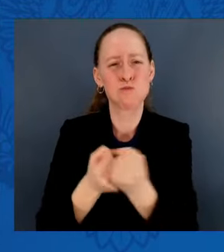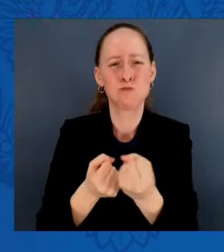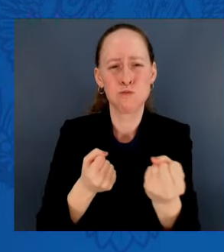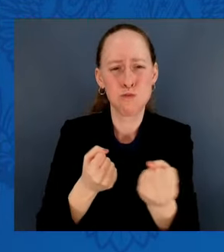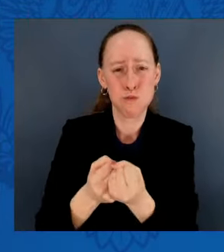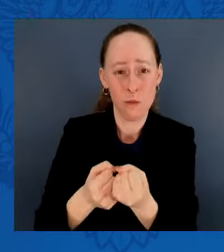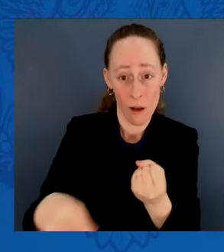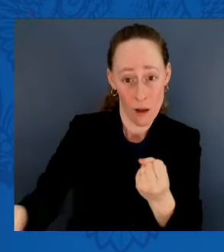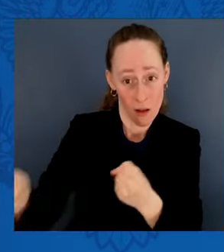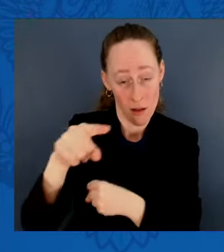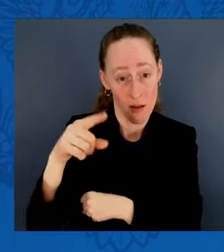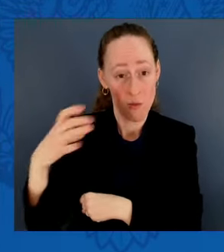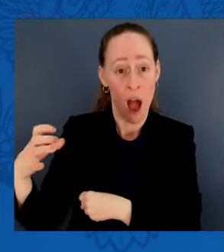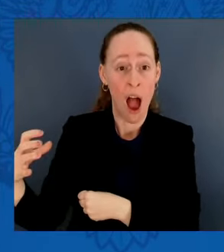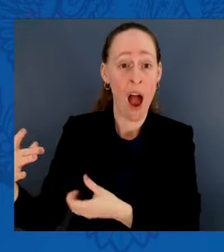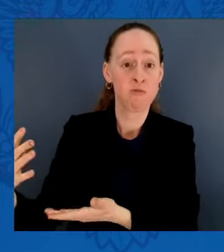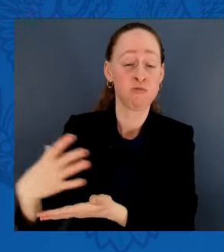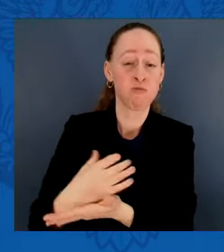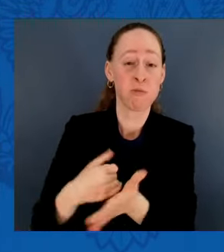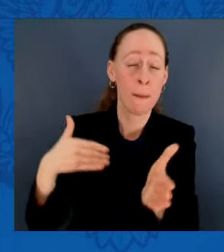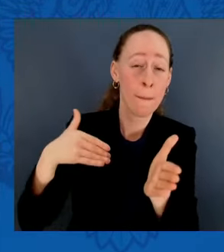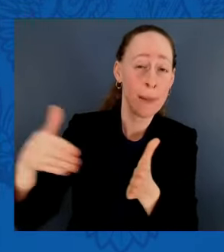taxes.